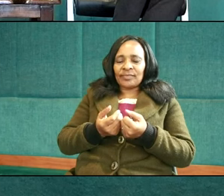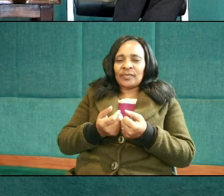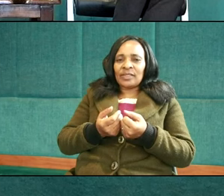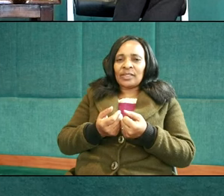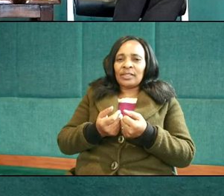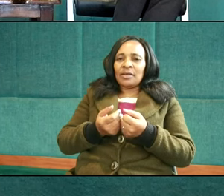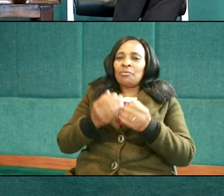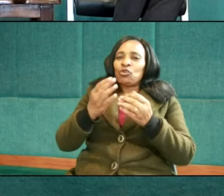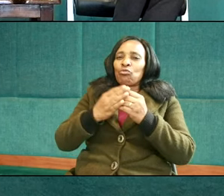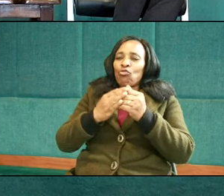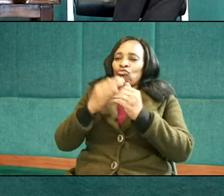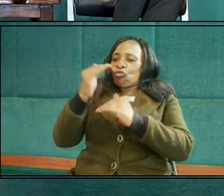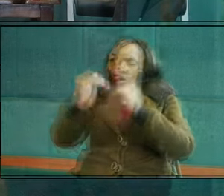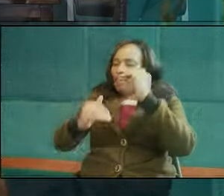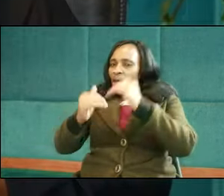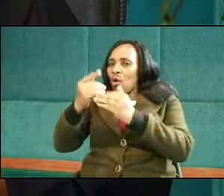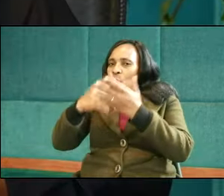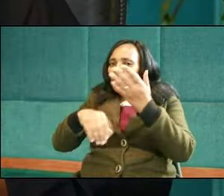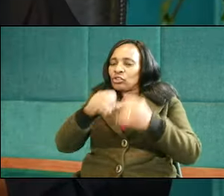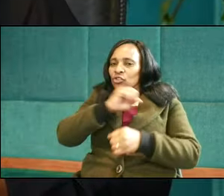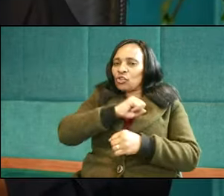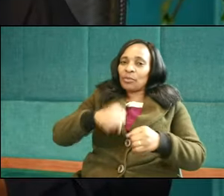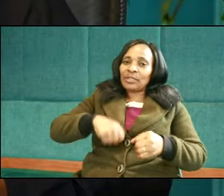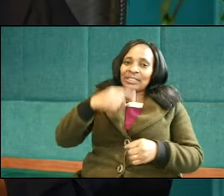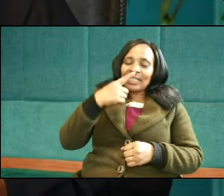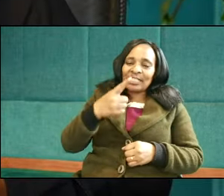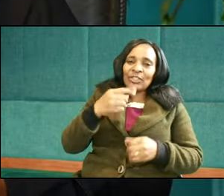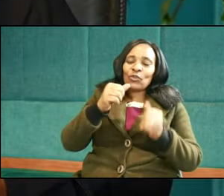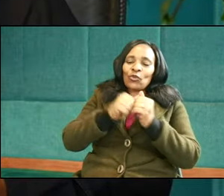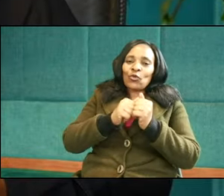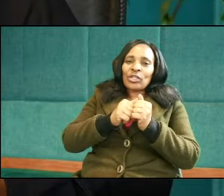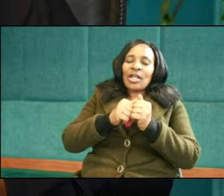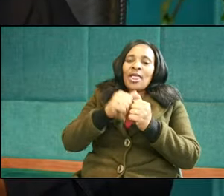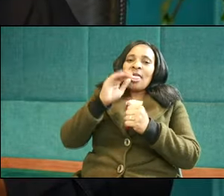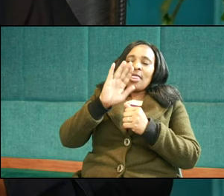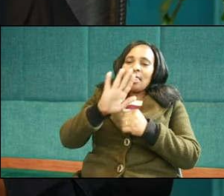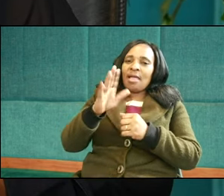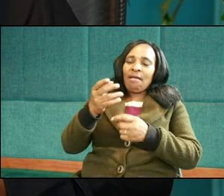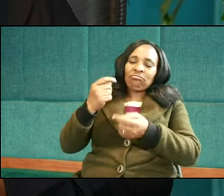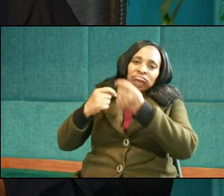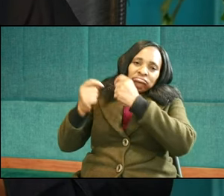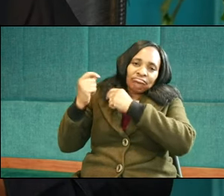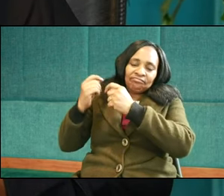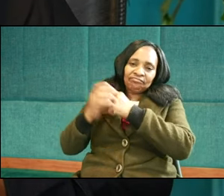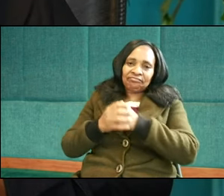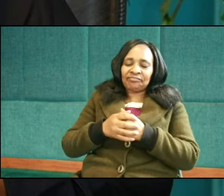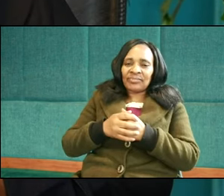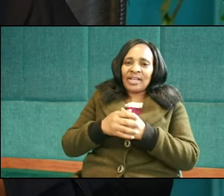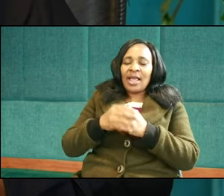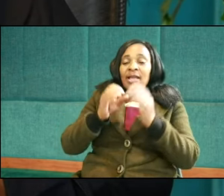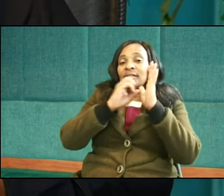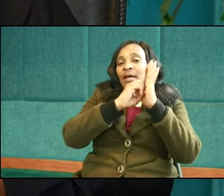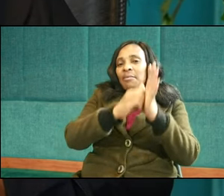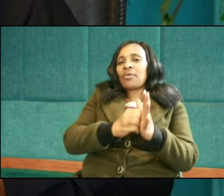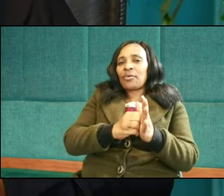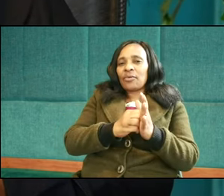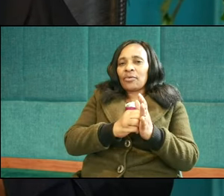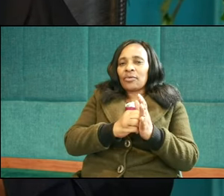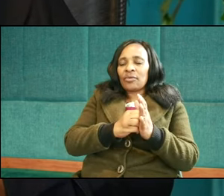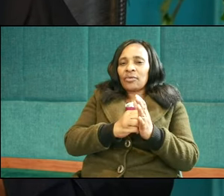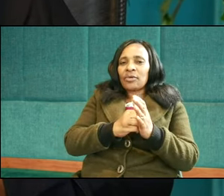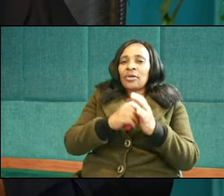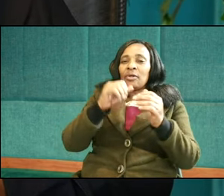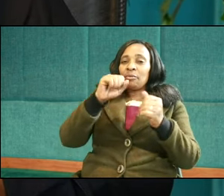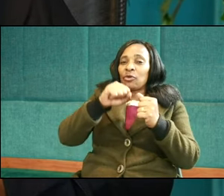match what Solomon says to mm-hmm. the elements of aging. Mm-hmm. For example, the grinders